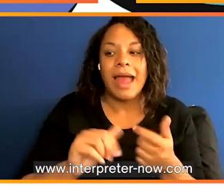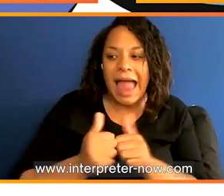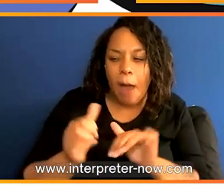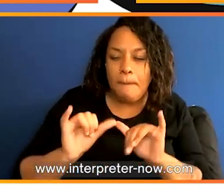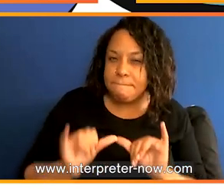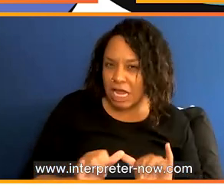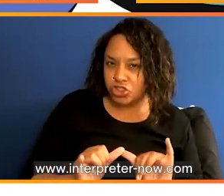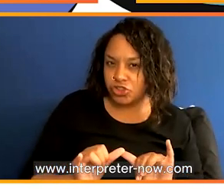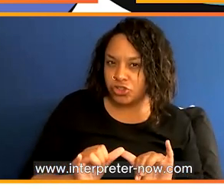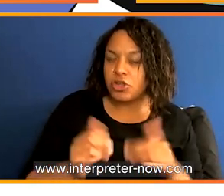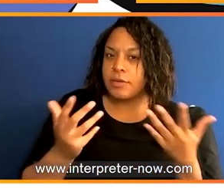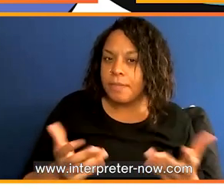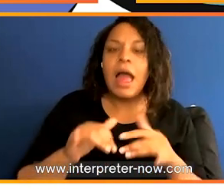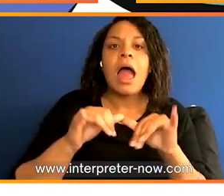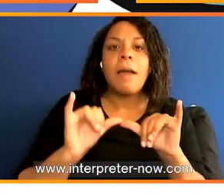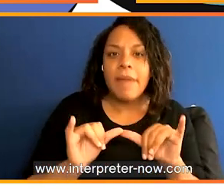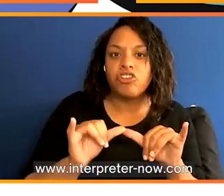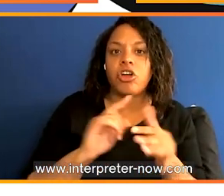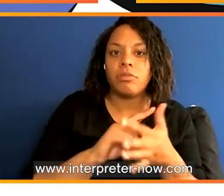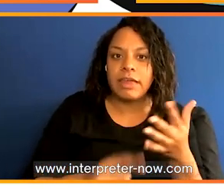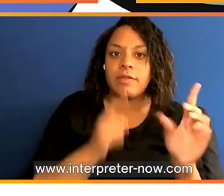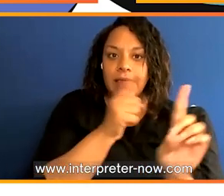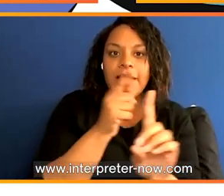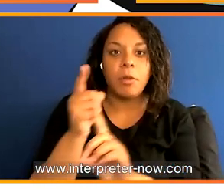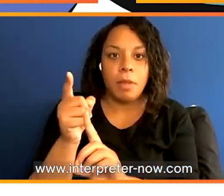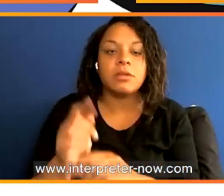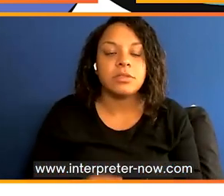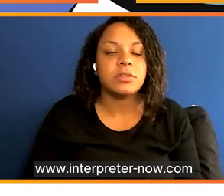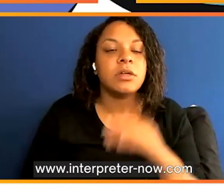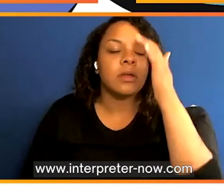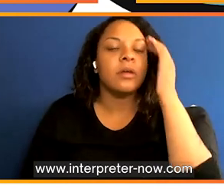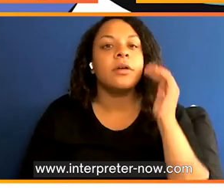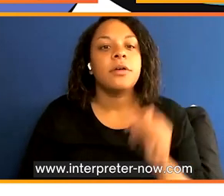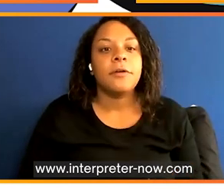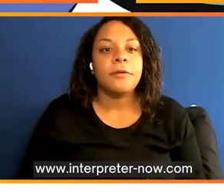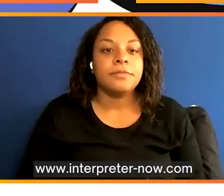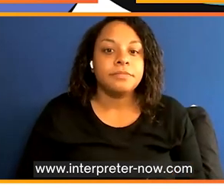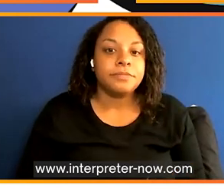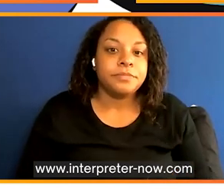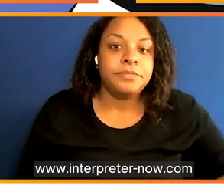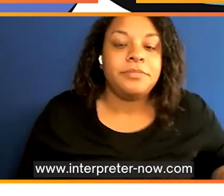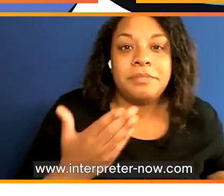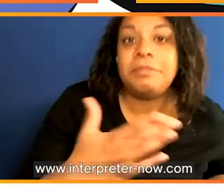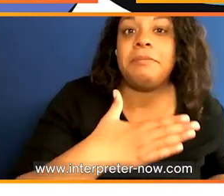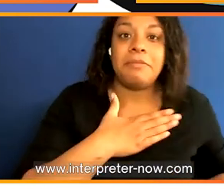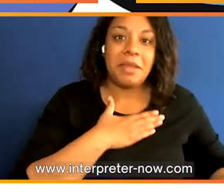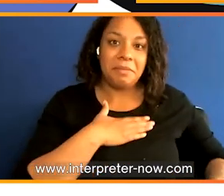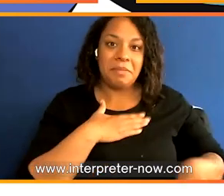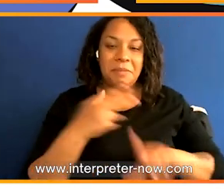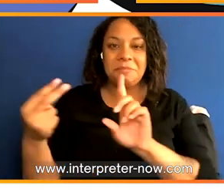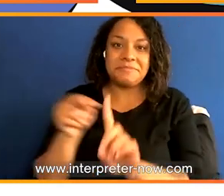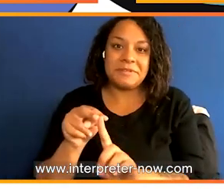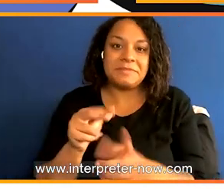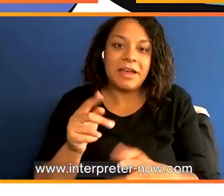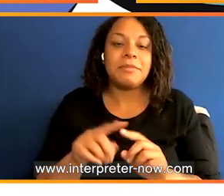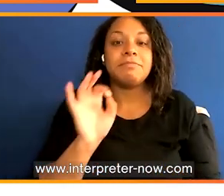of deliverables, but also, how do you measure that? So it's like, how do we measure these deliverables? And